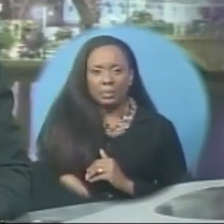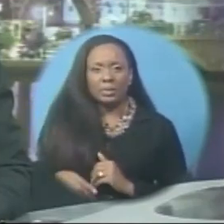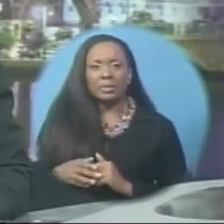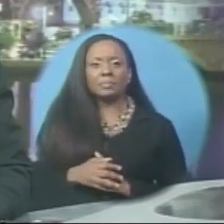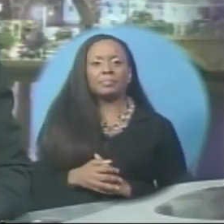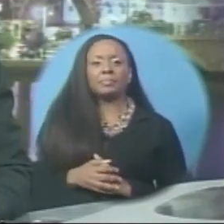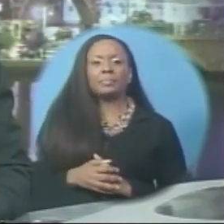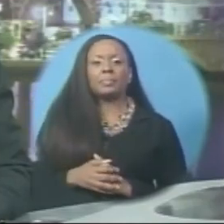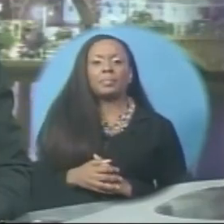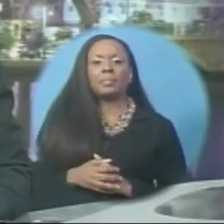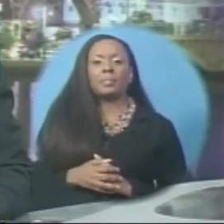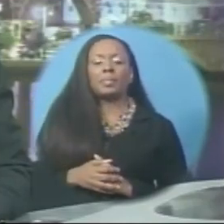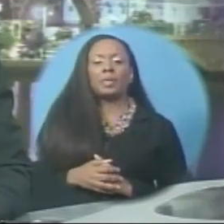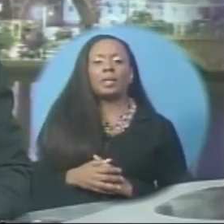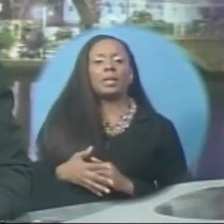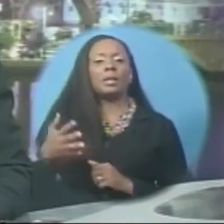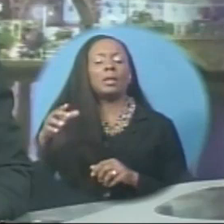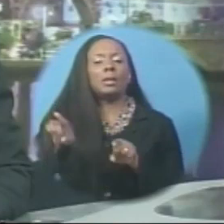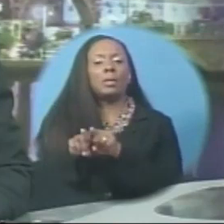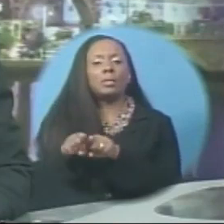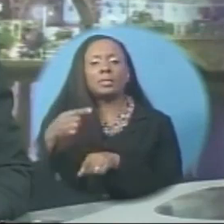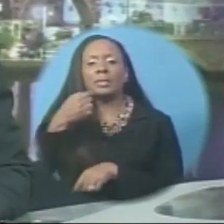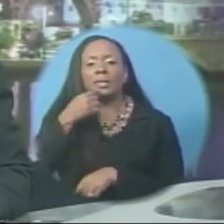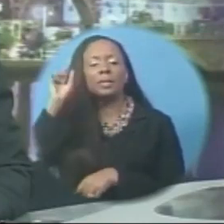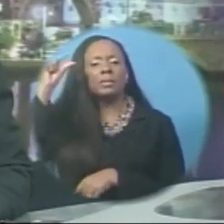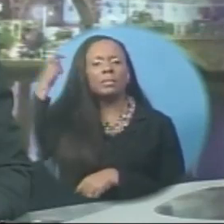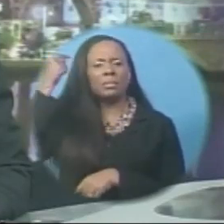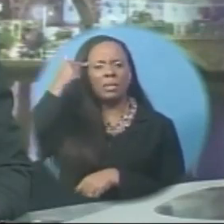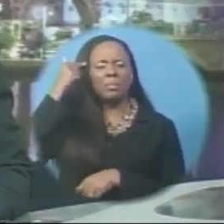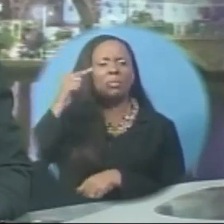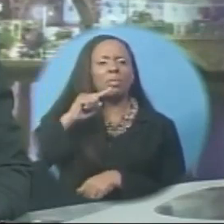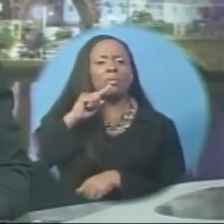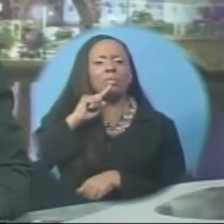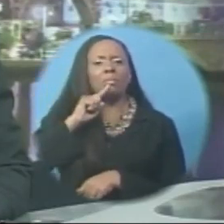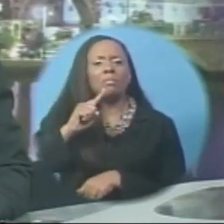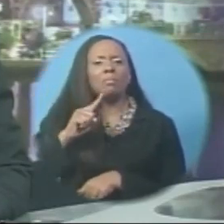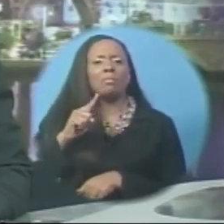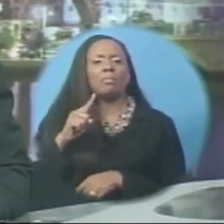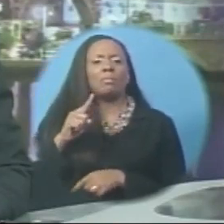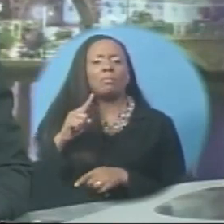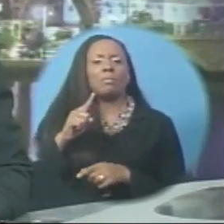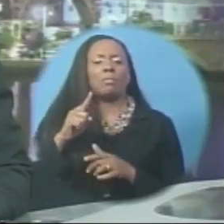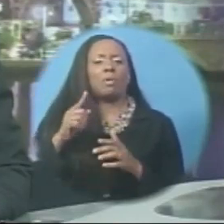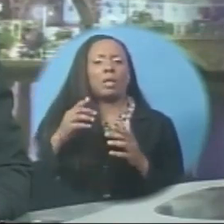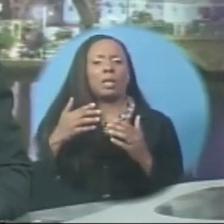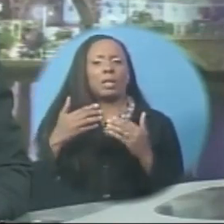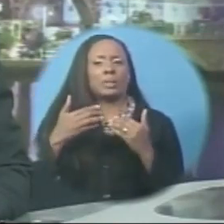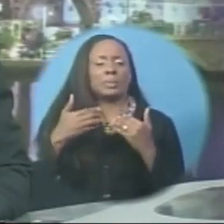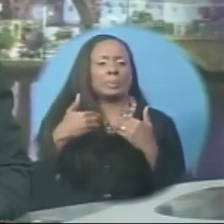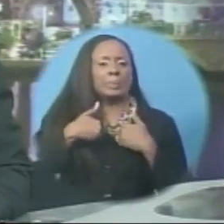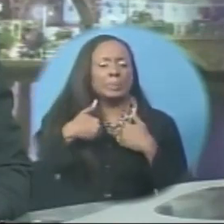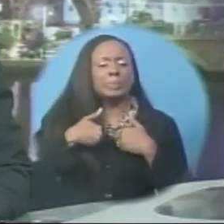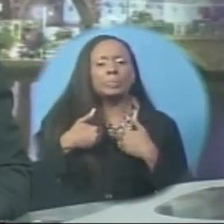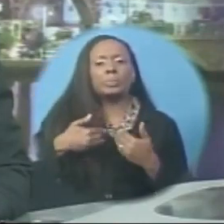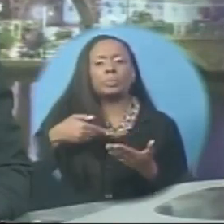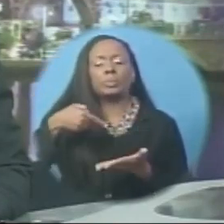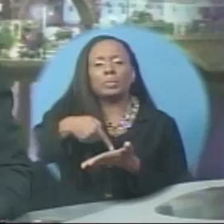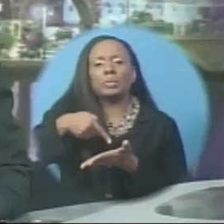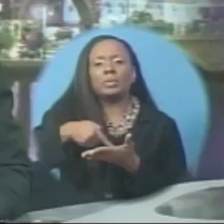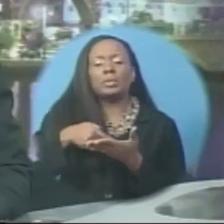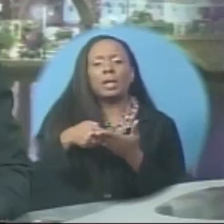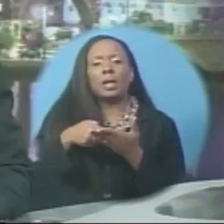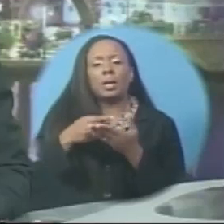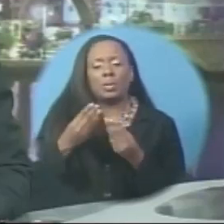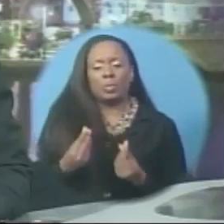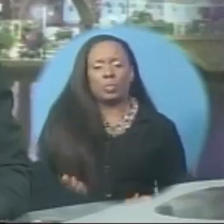by the central government and 11 percentage points by state-owned entities. Dr. Gonzalez says government has secured debt relief under